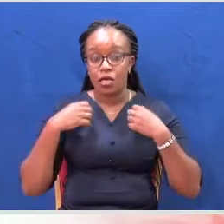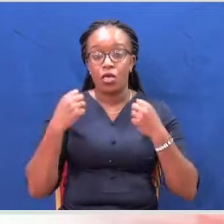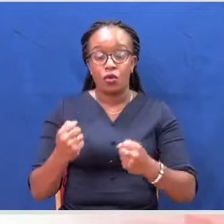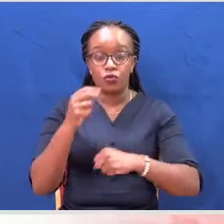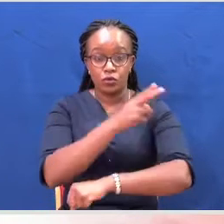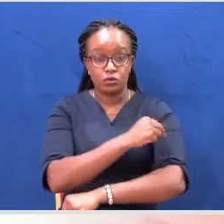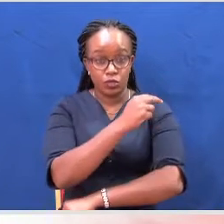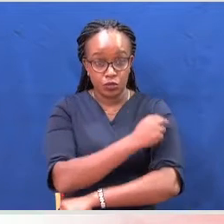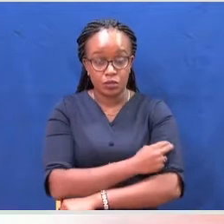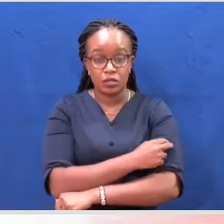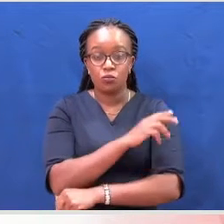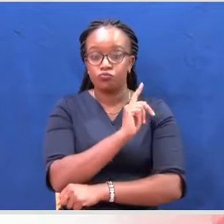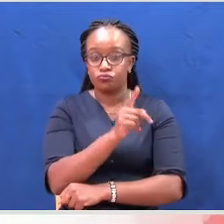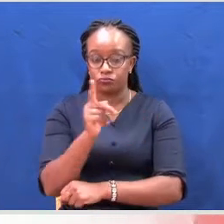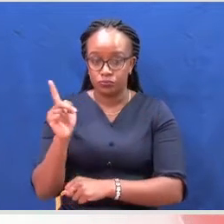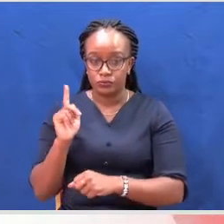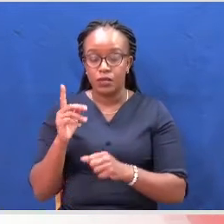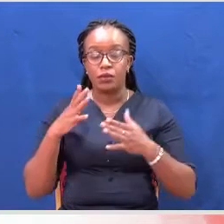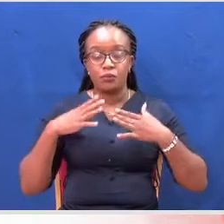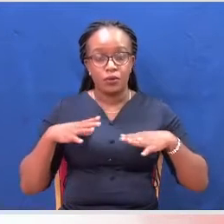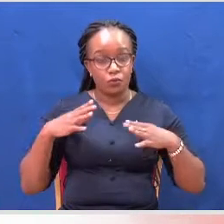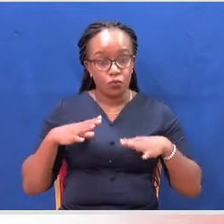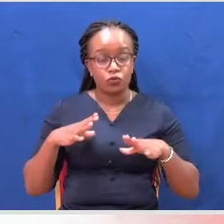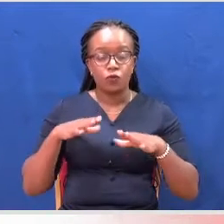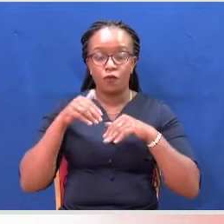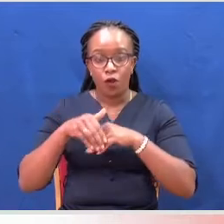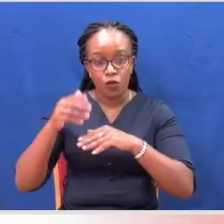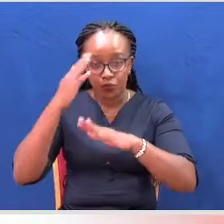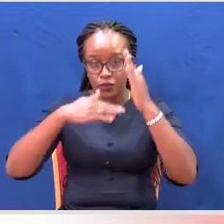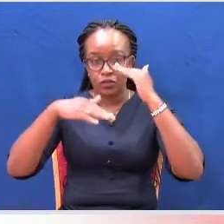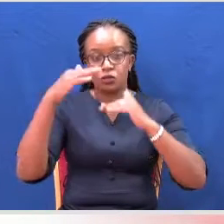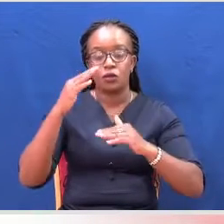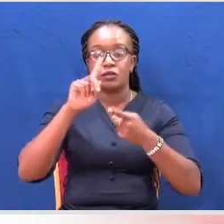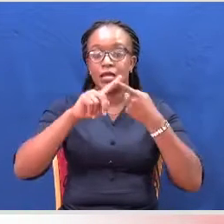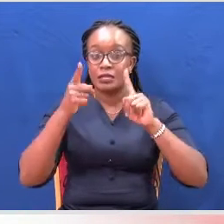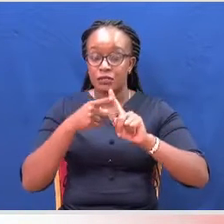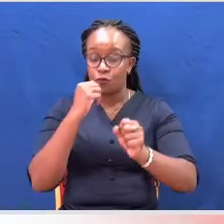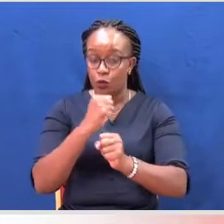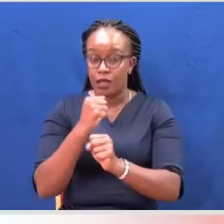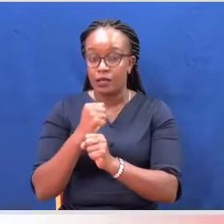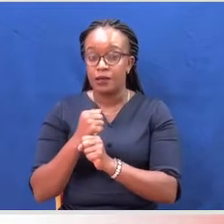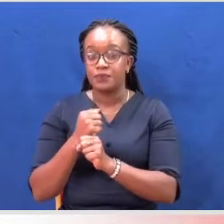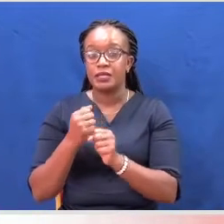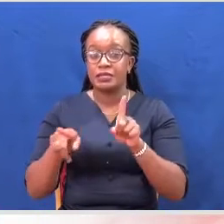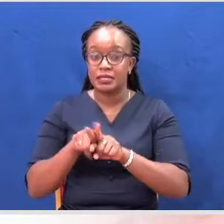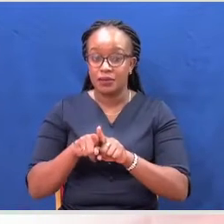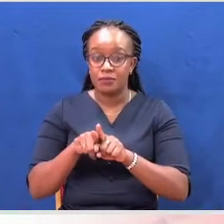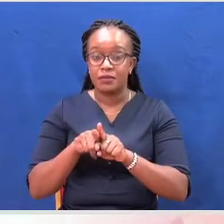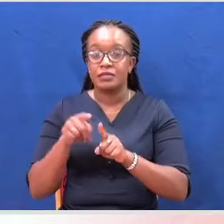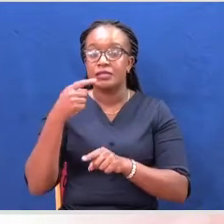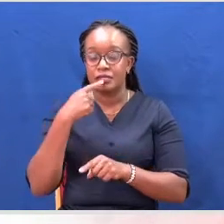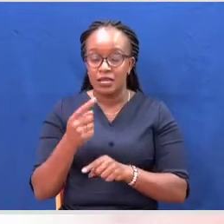county, cautioned medics to adhere to professional standards of their work, adding that no one is